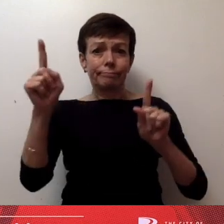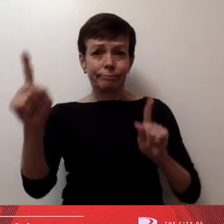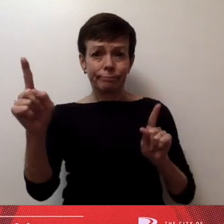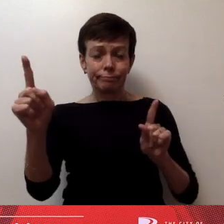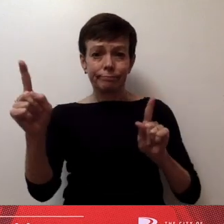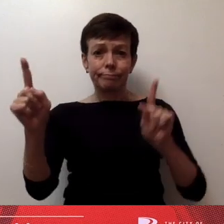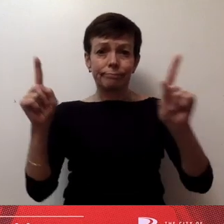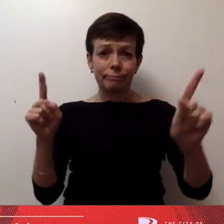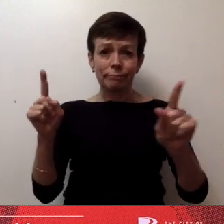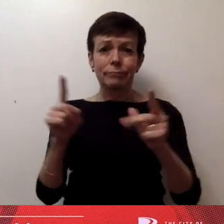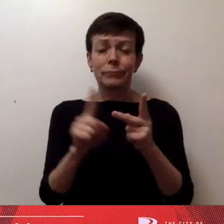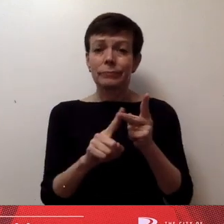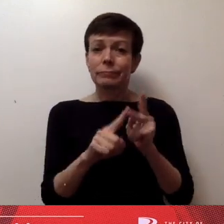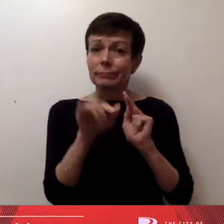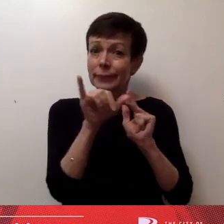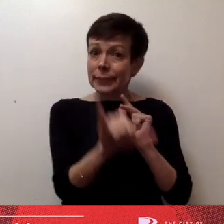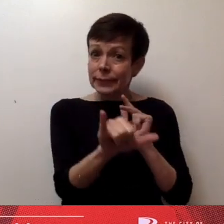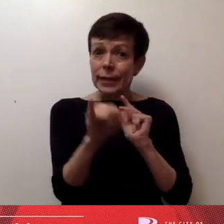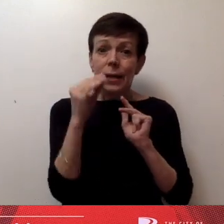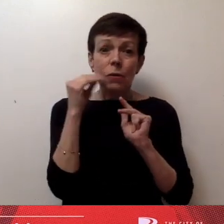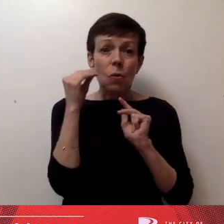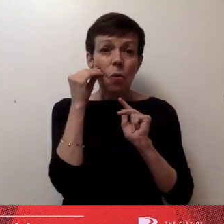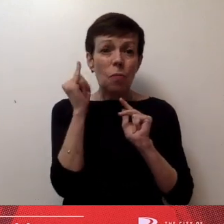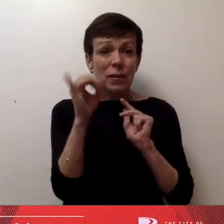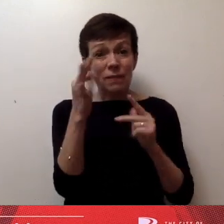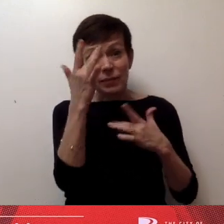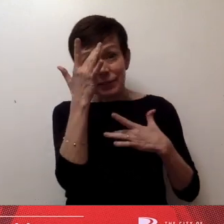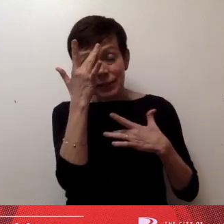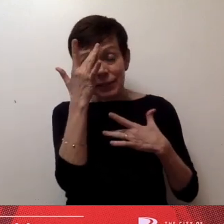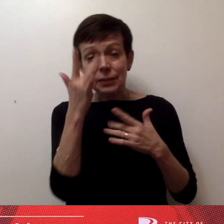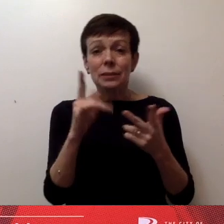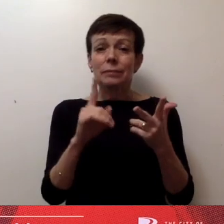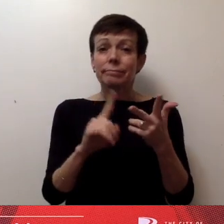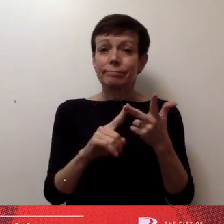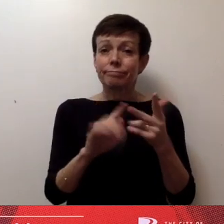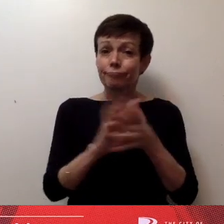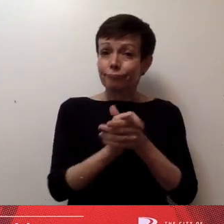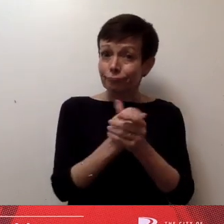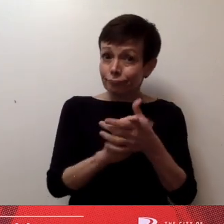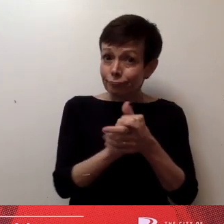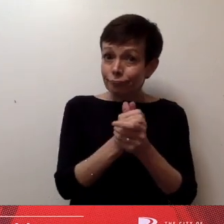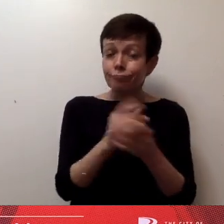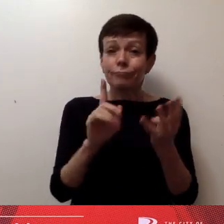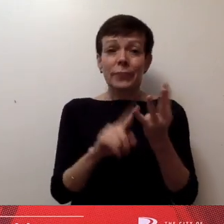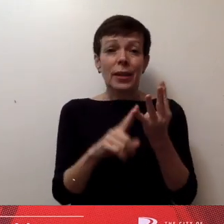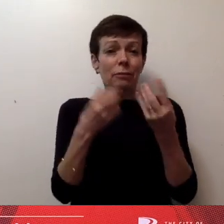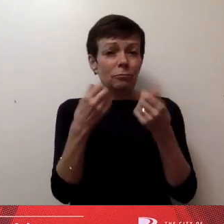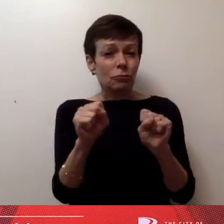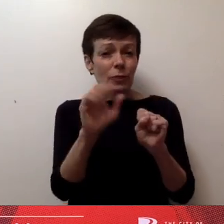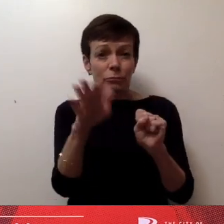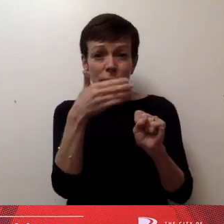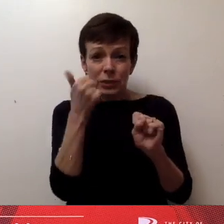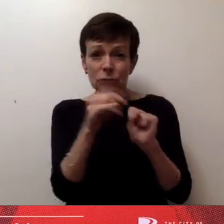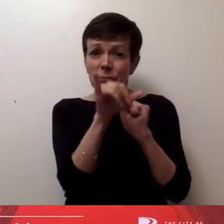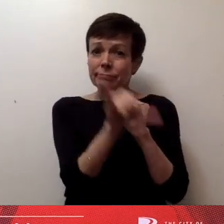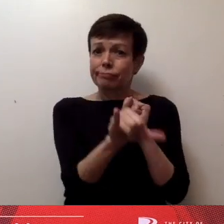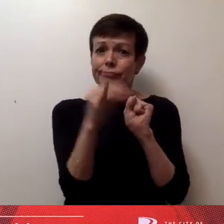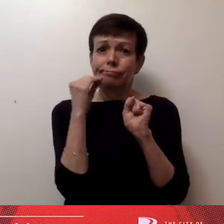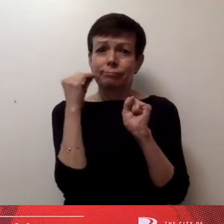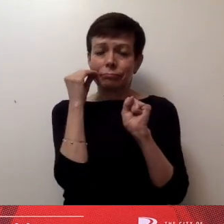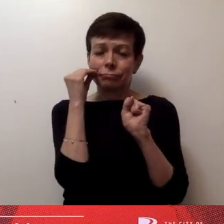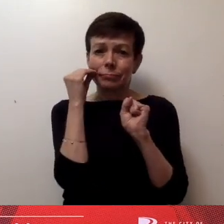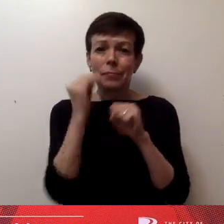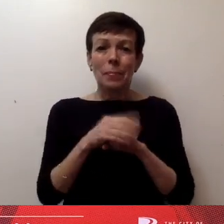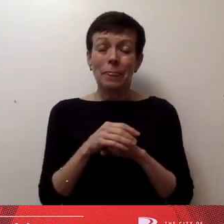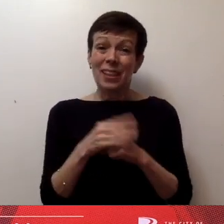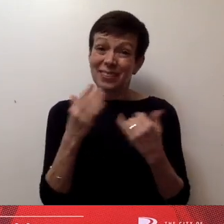public, self-isolating when you're ill, washing your hands, and staying home whenever you can. We're well into the